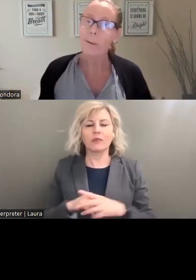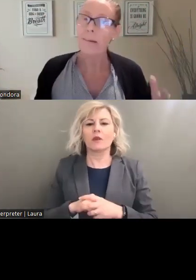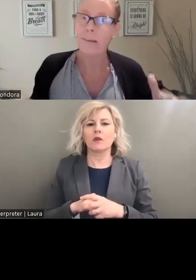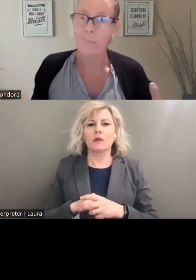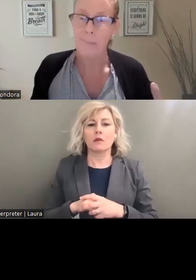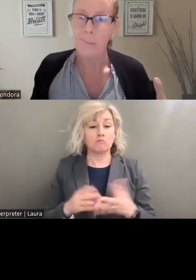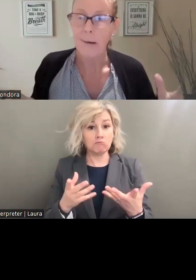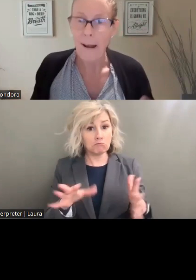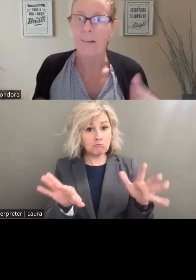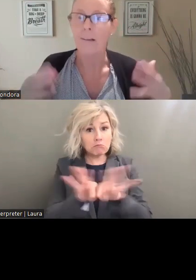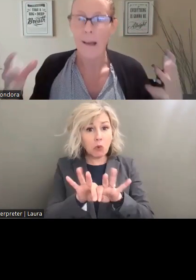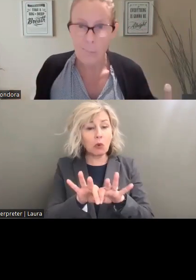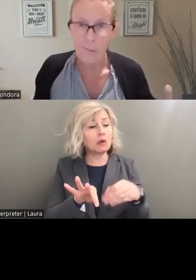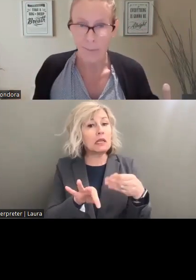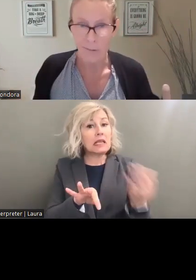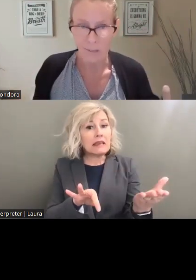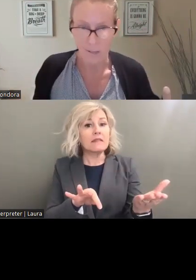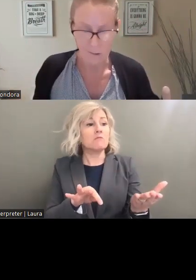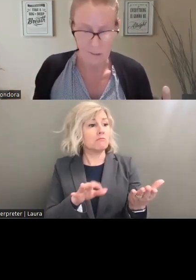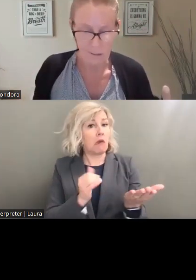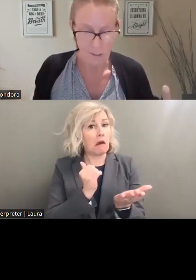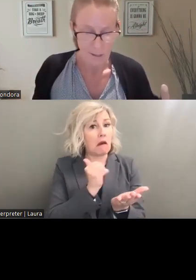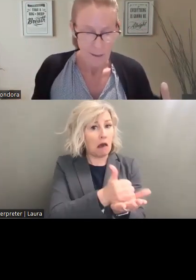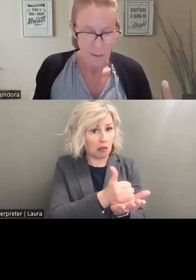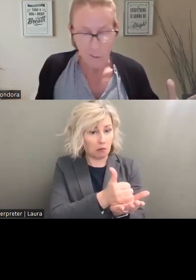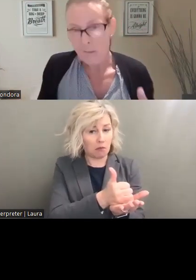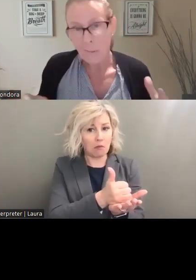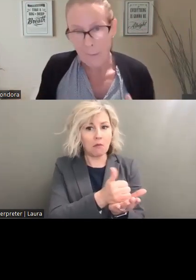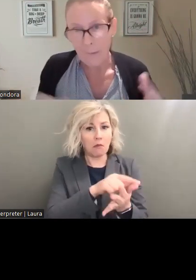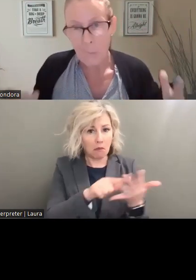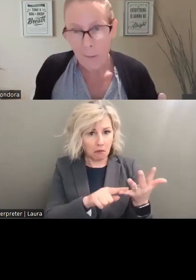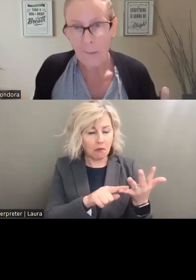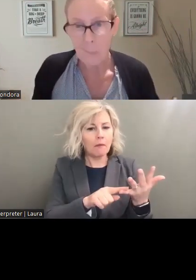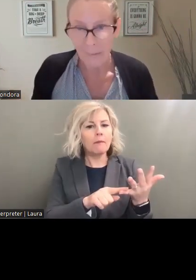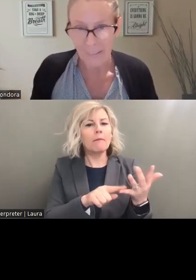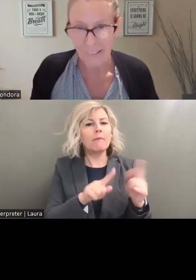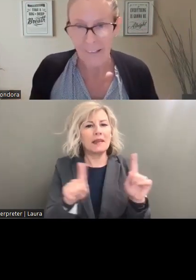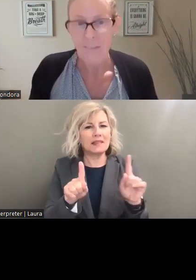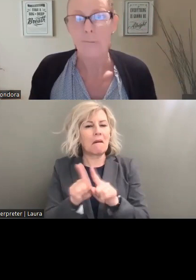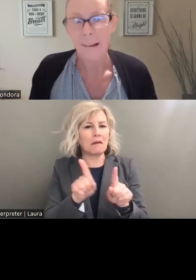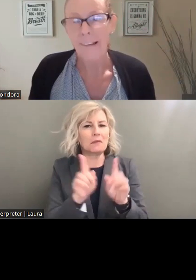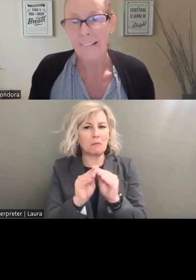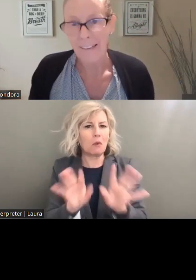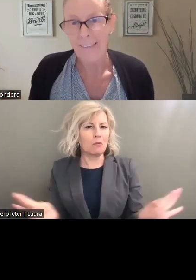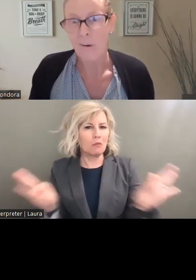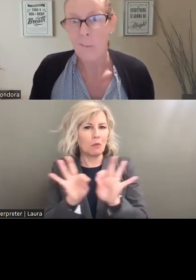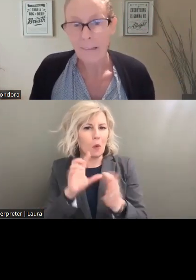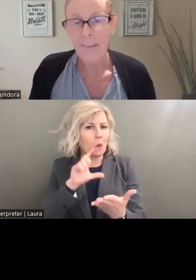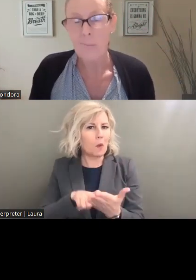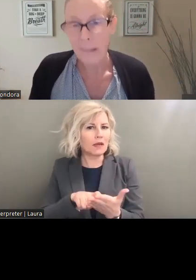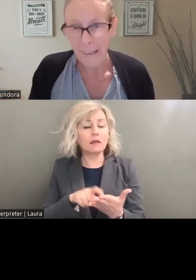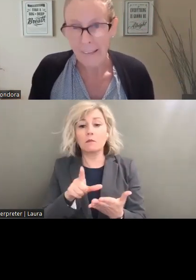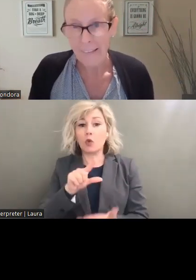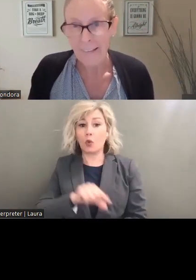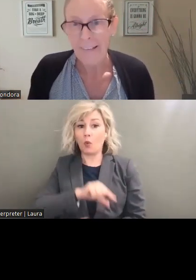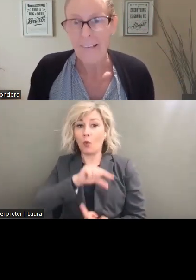while it's important to give people practical help with those tensions, it's also even more important to recognize that the quality